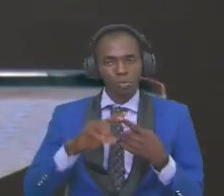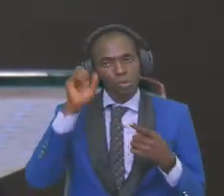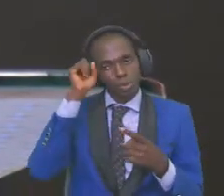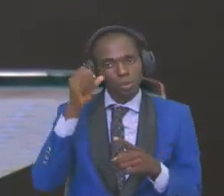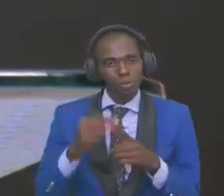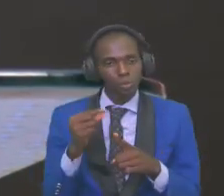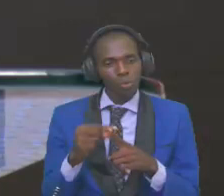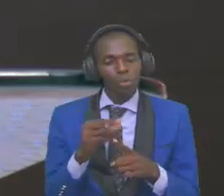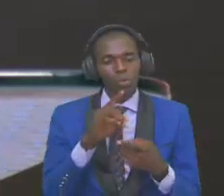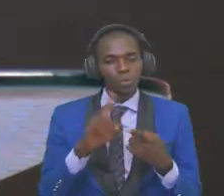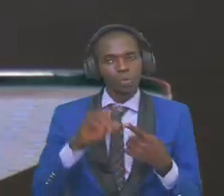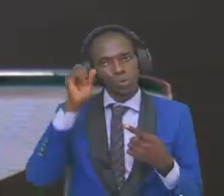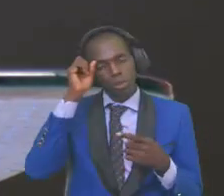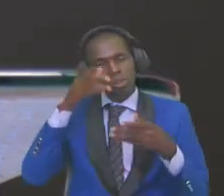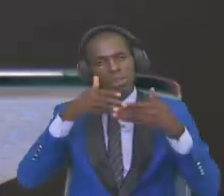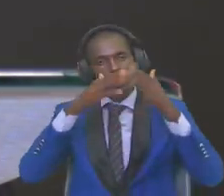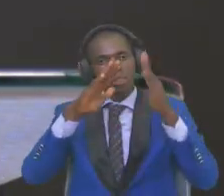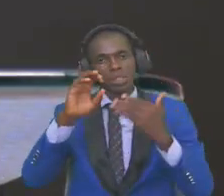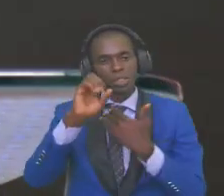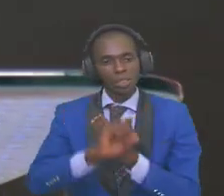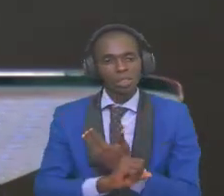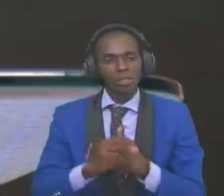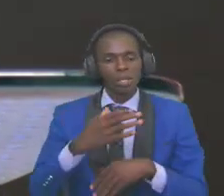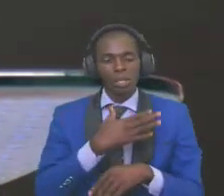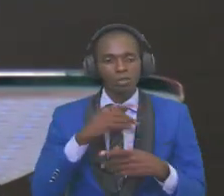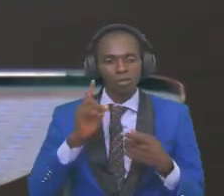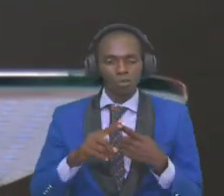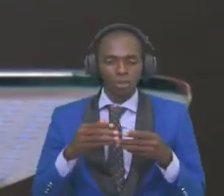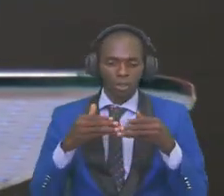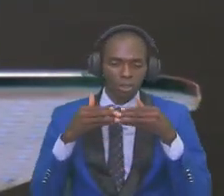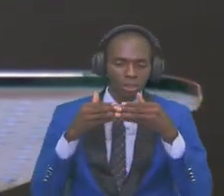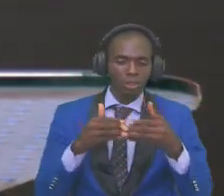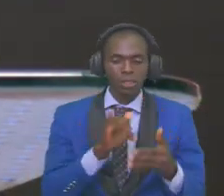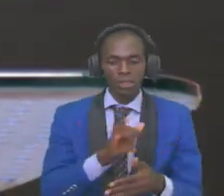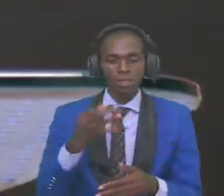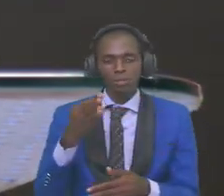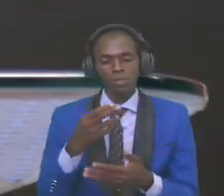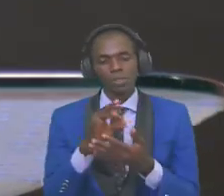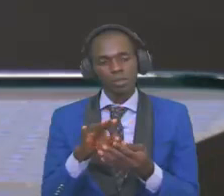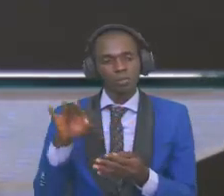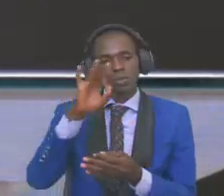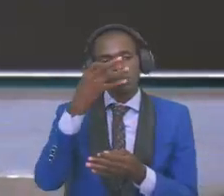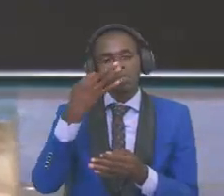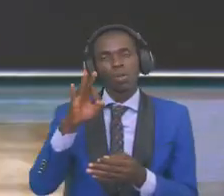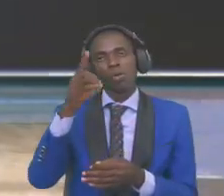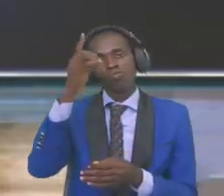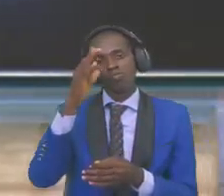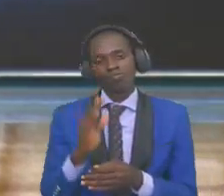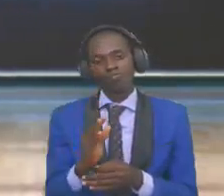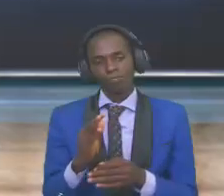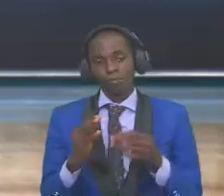leadership, and submissive to the leading of the Spirit of God. Three things here. Number